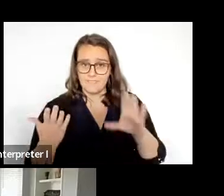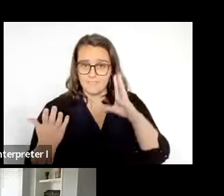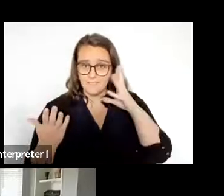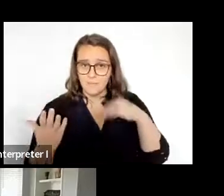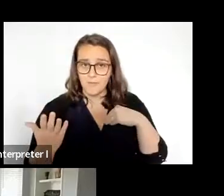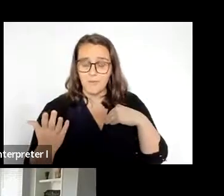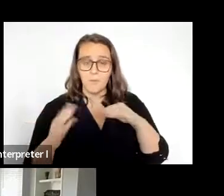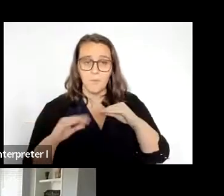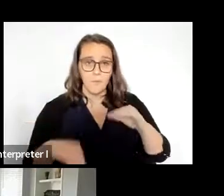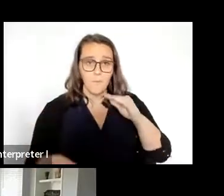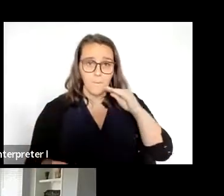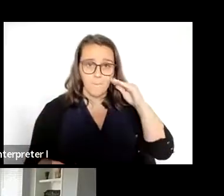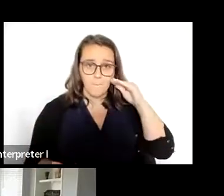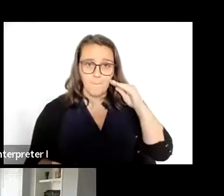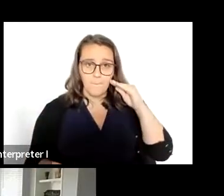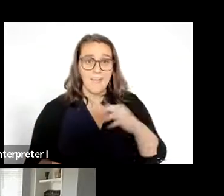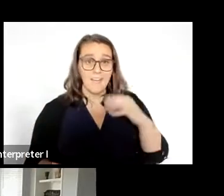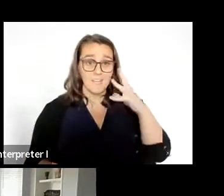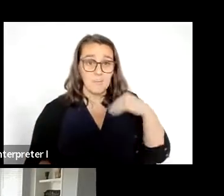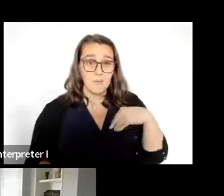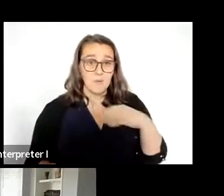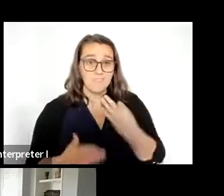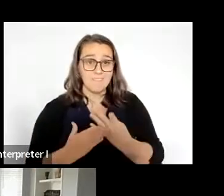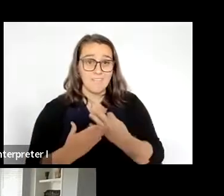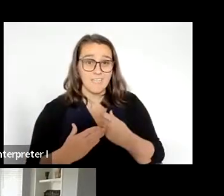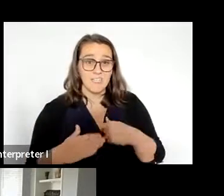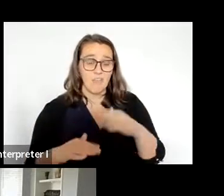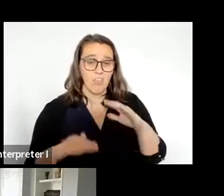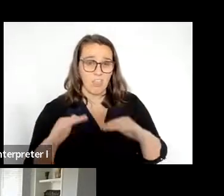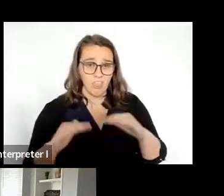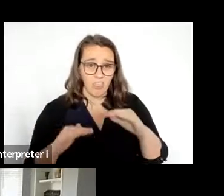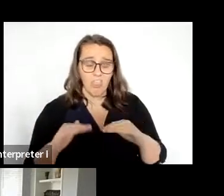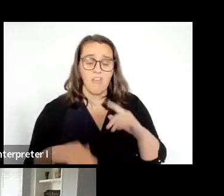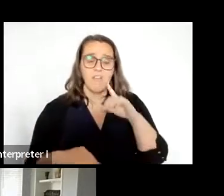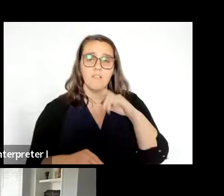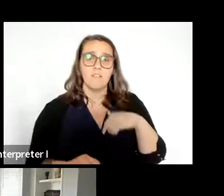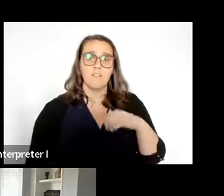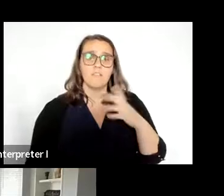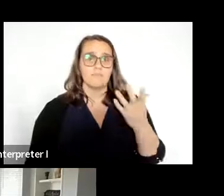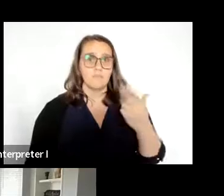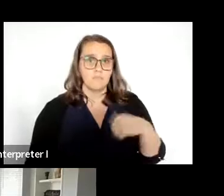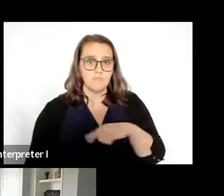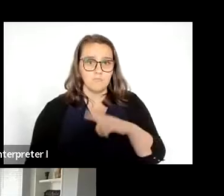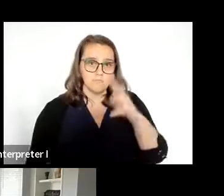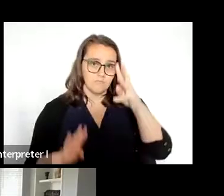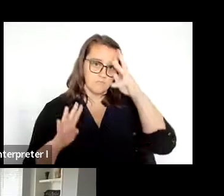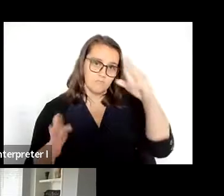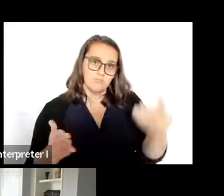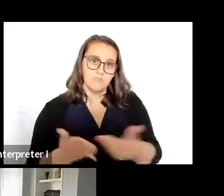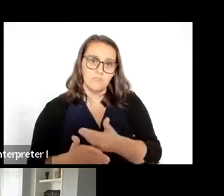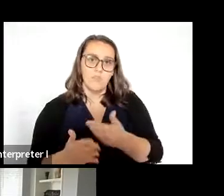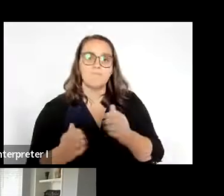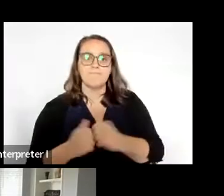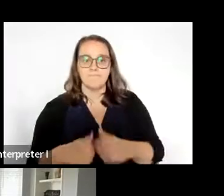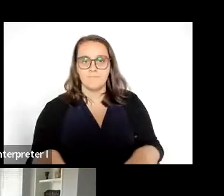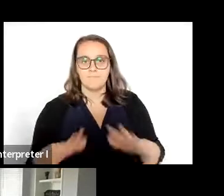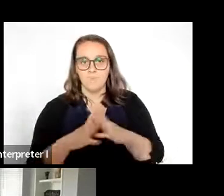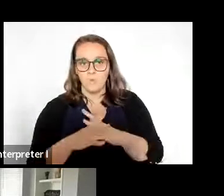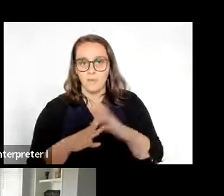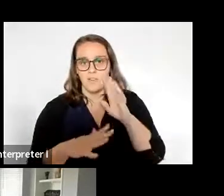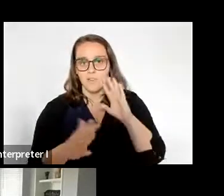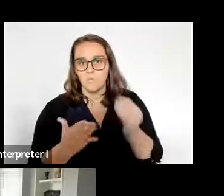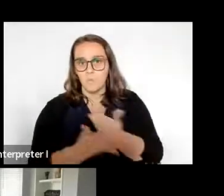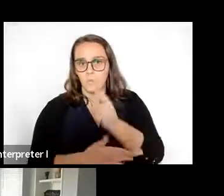and financial instability. As DHS creates this new Office of Migrant Services, it is